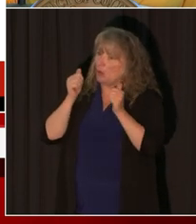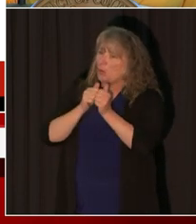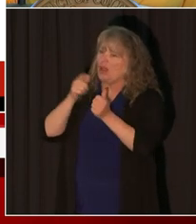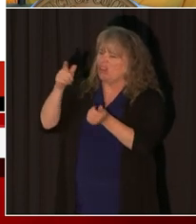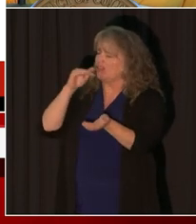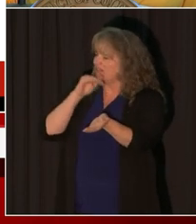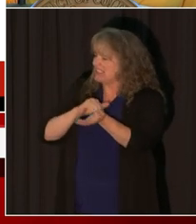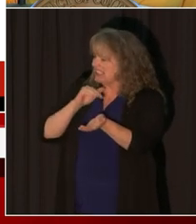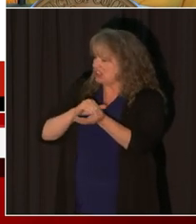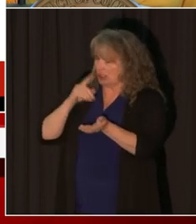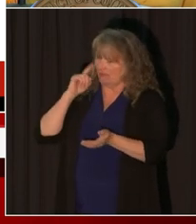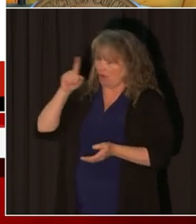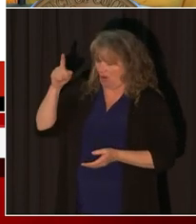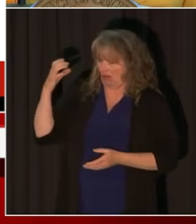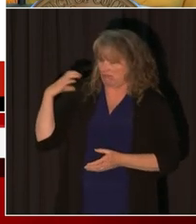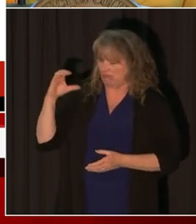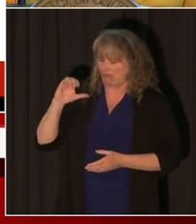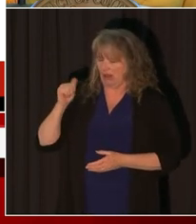physician for the Capitol.